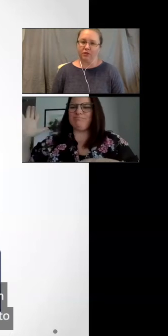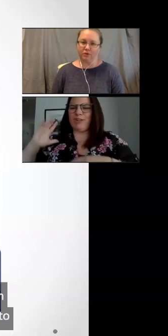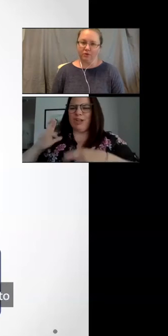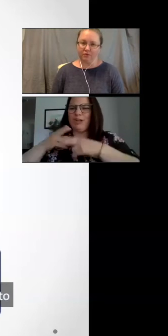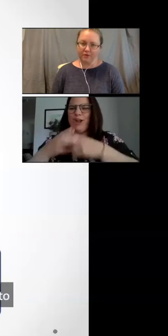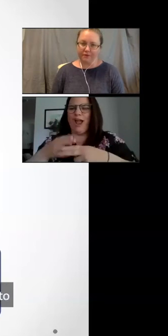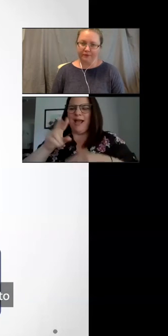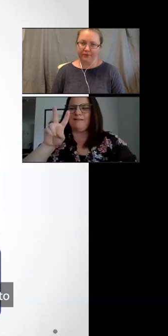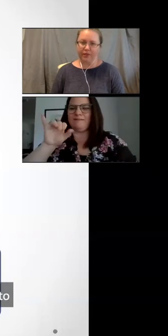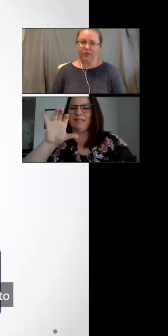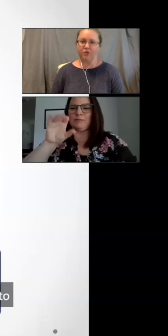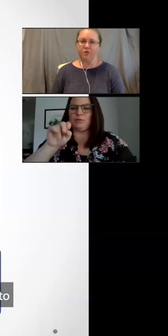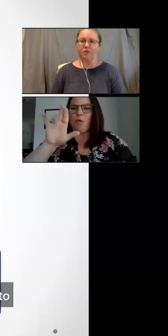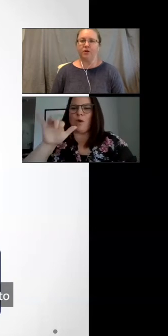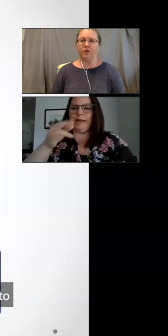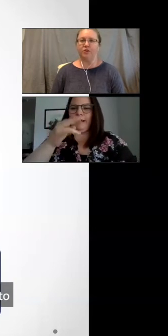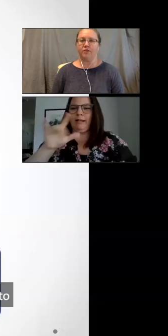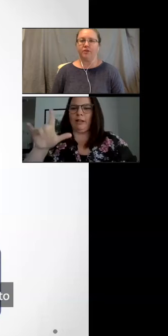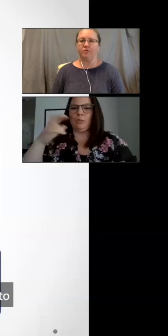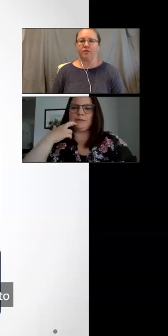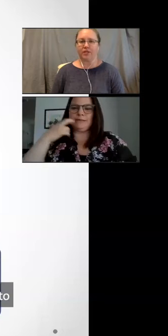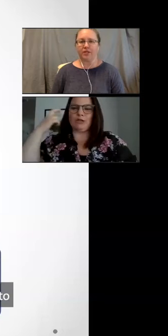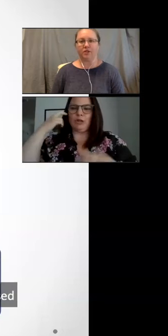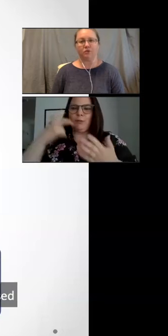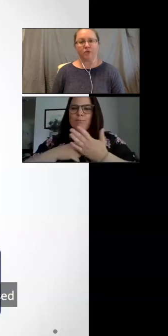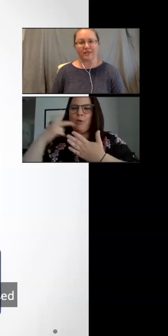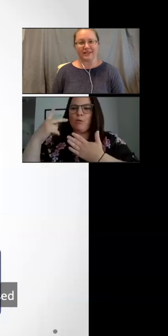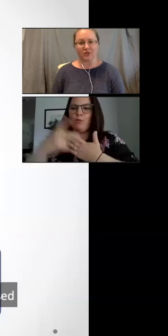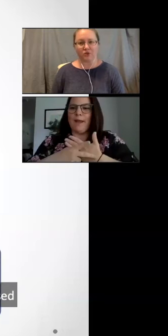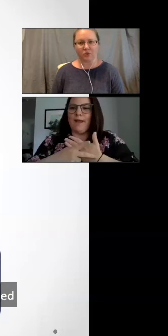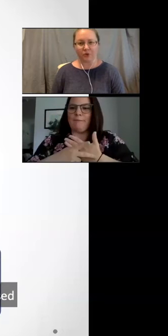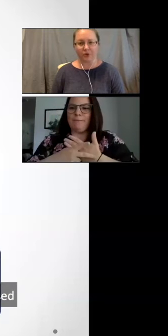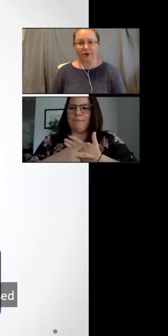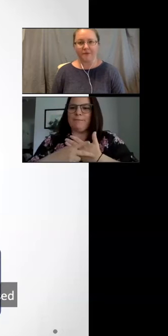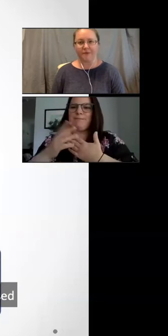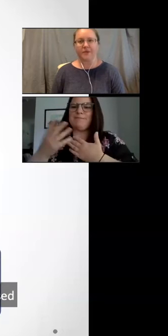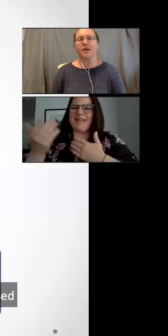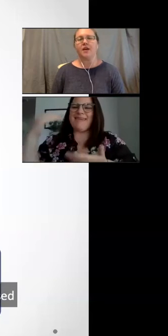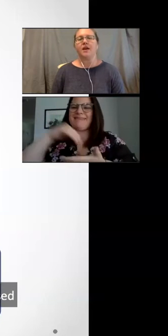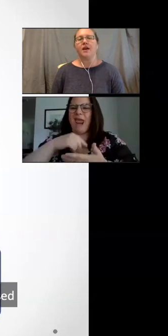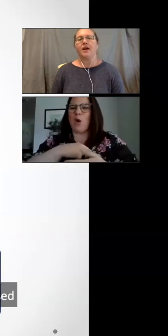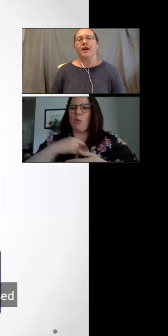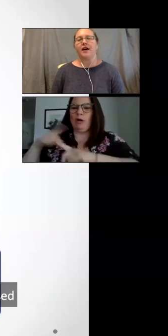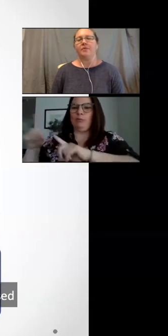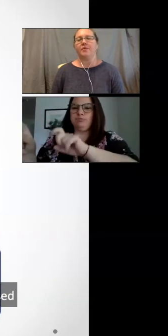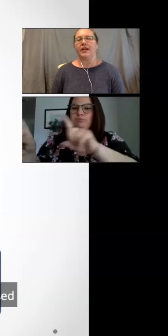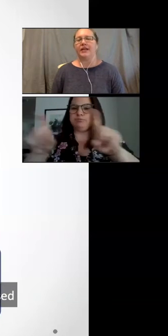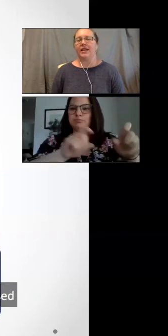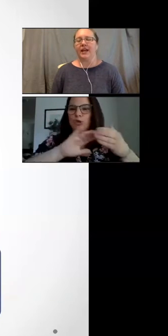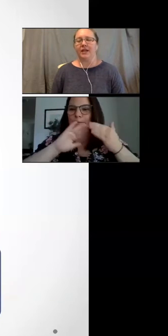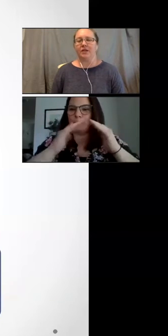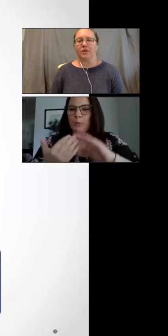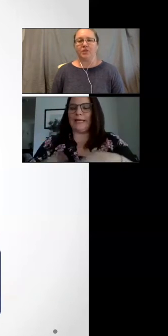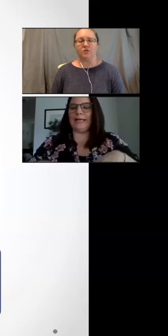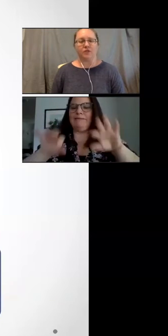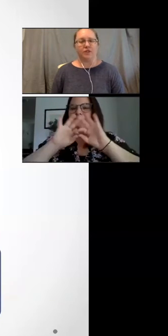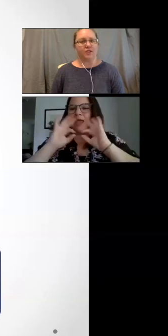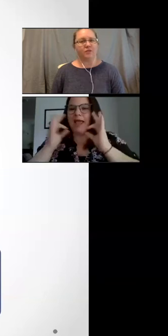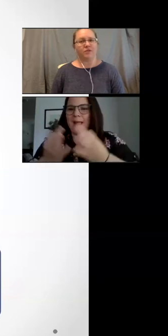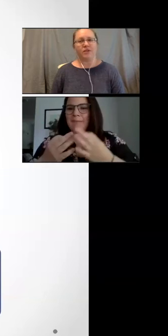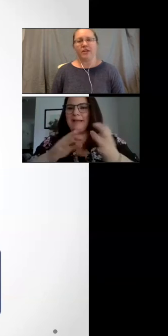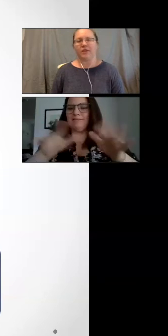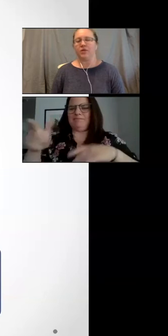Hill Dorms. It used to be called Victory Hill Residential Program. But again, we